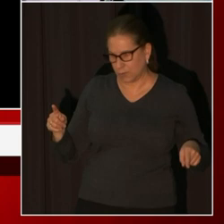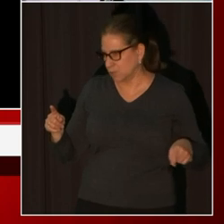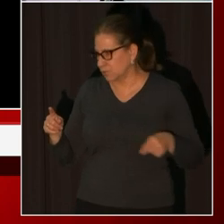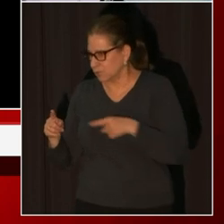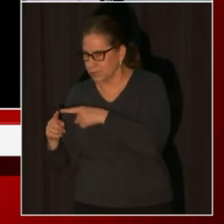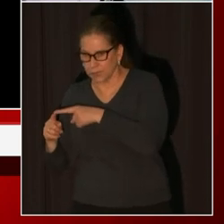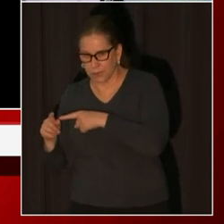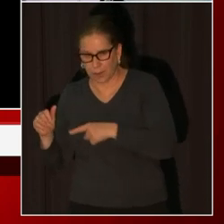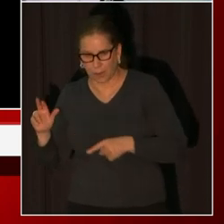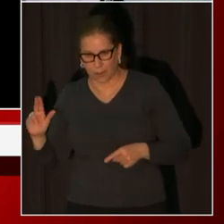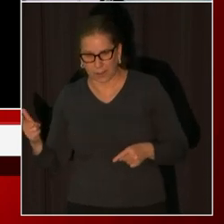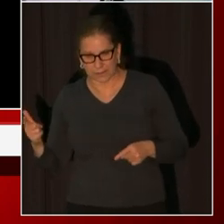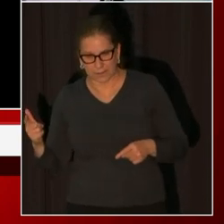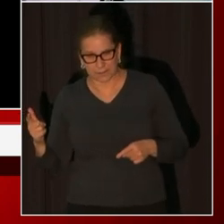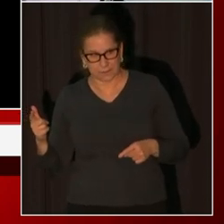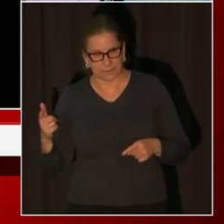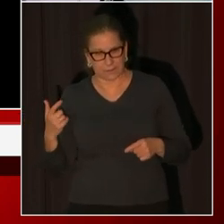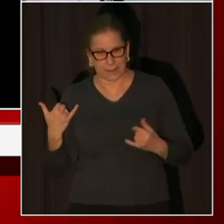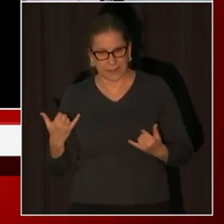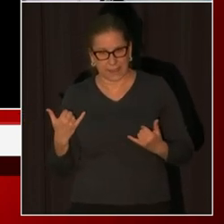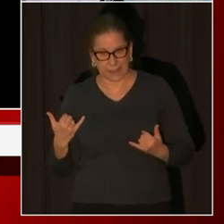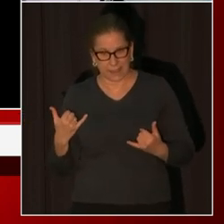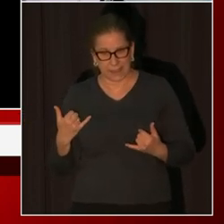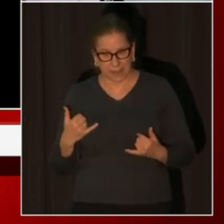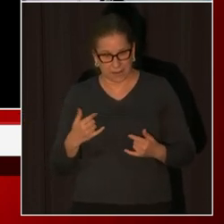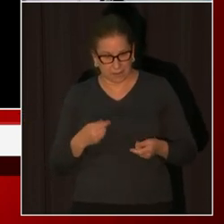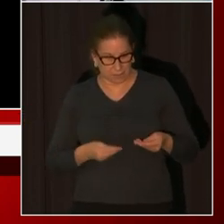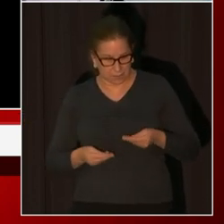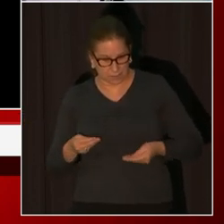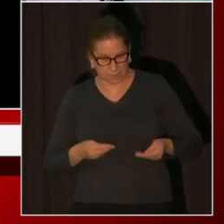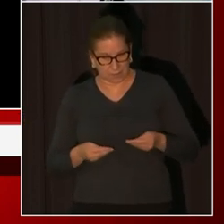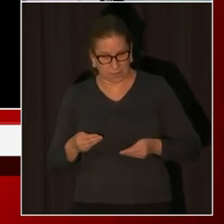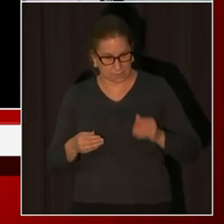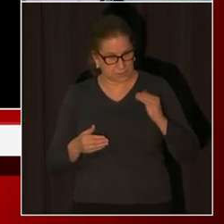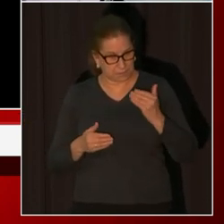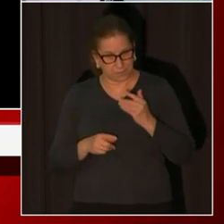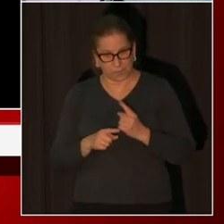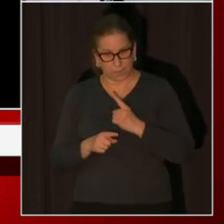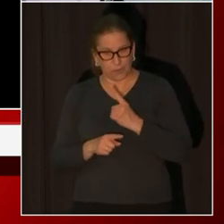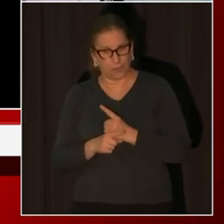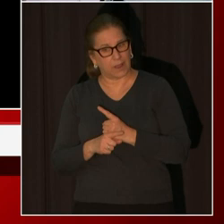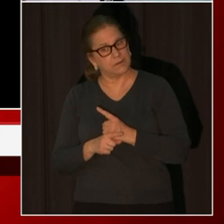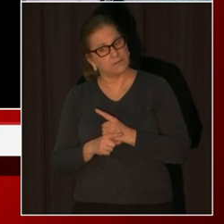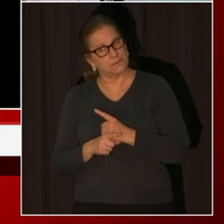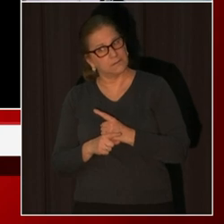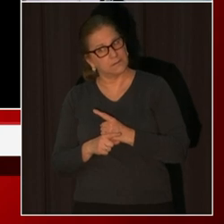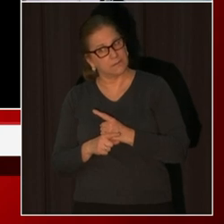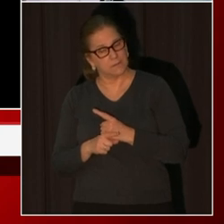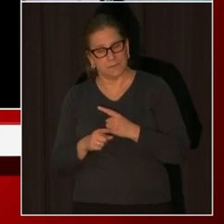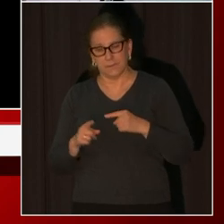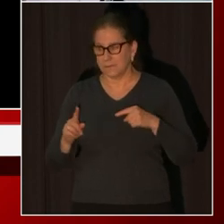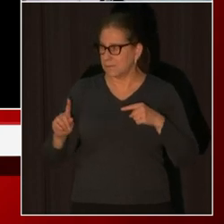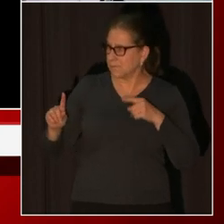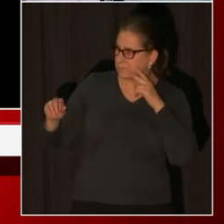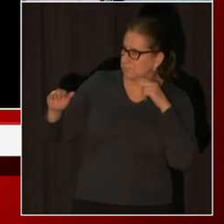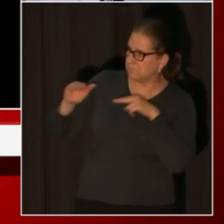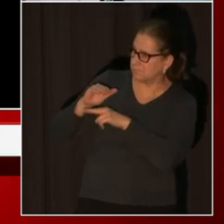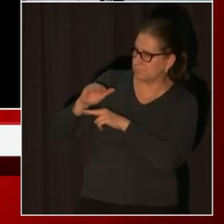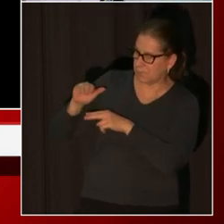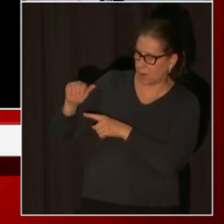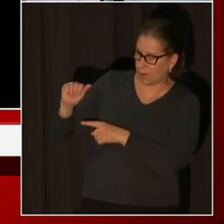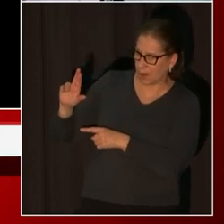April 24th estimate, or if there are additional adjustments that we will have to make as a result of what's happening in the district